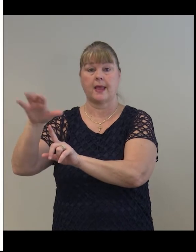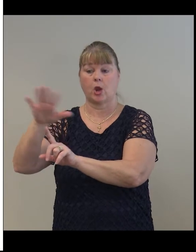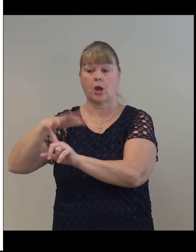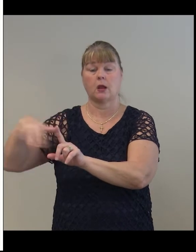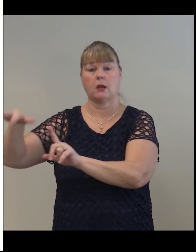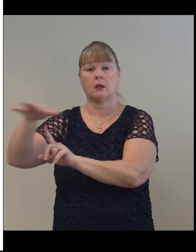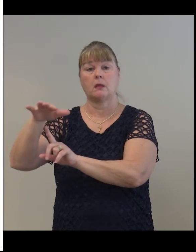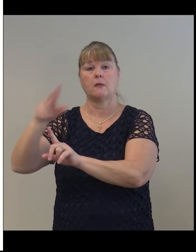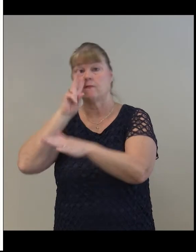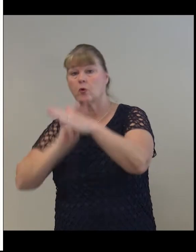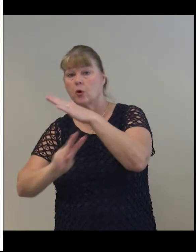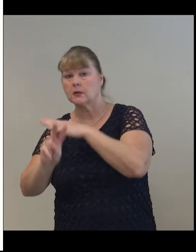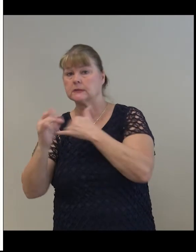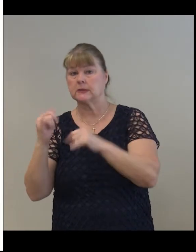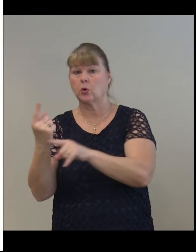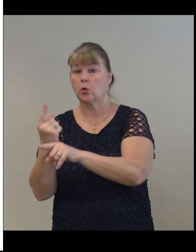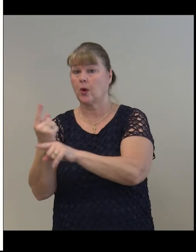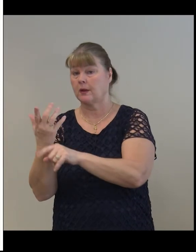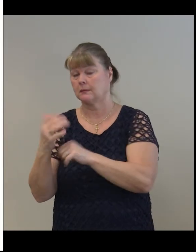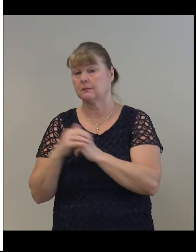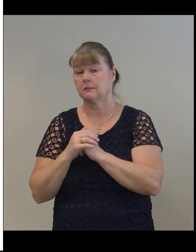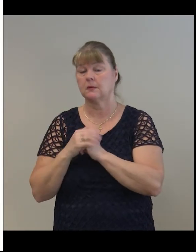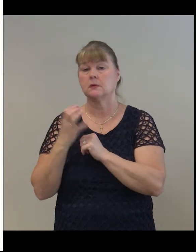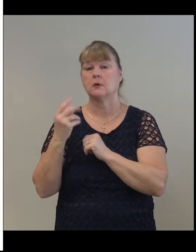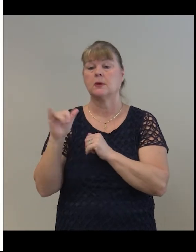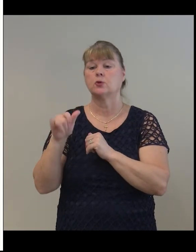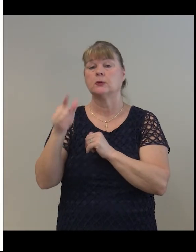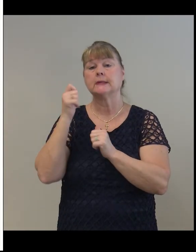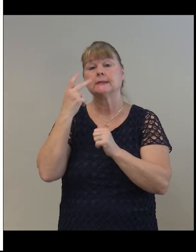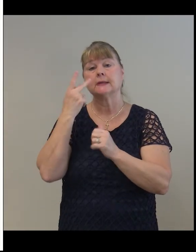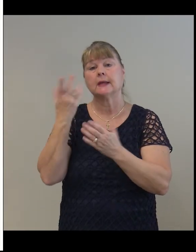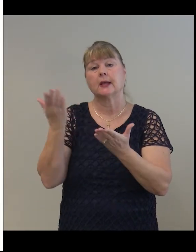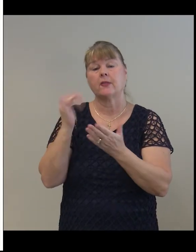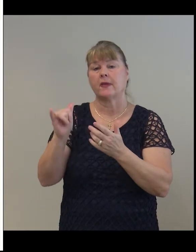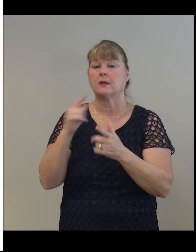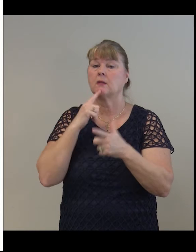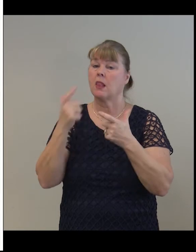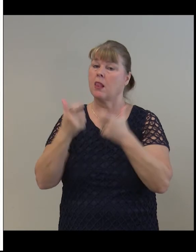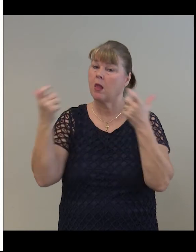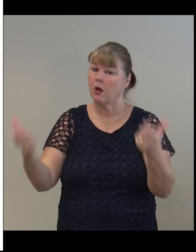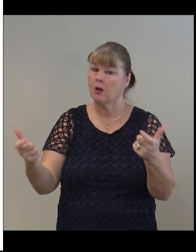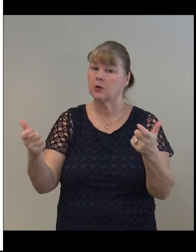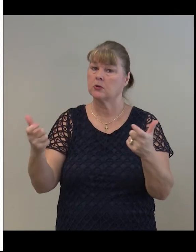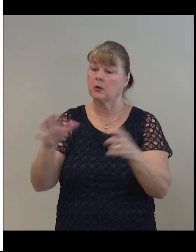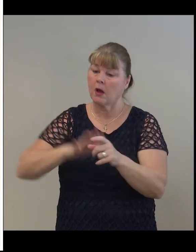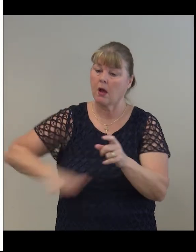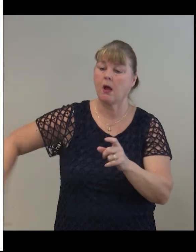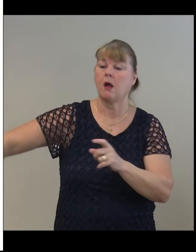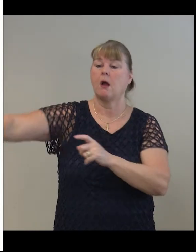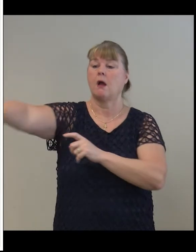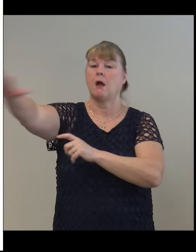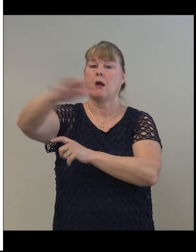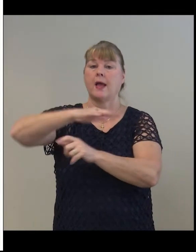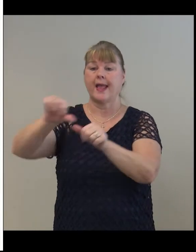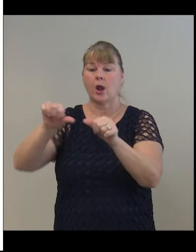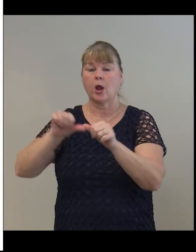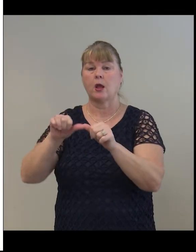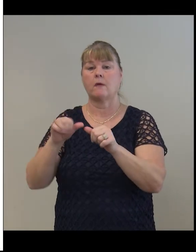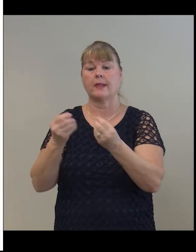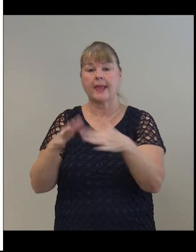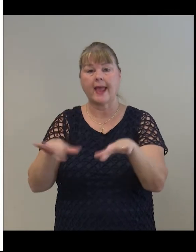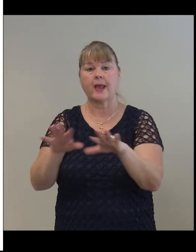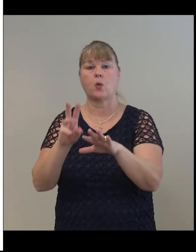that cone, and their forecast would still be correct. As you can see here, that is a large swath of land